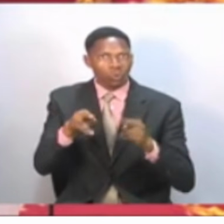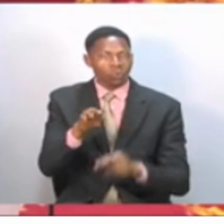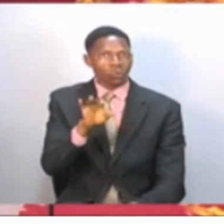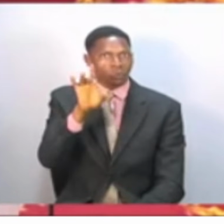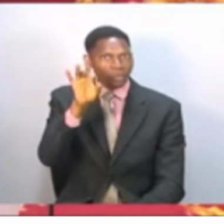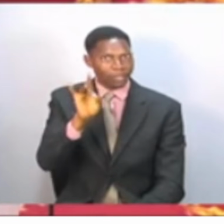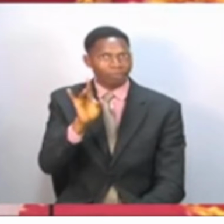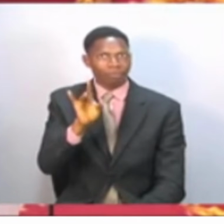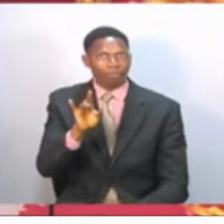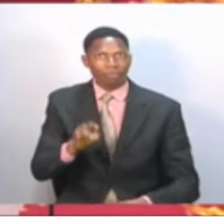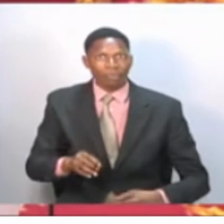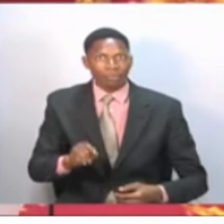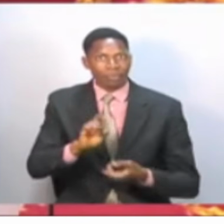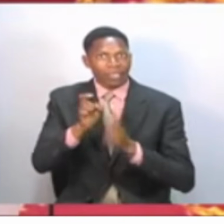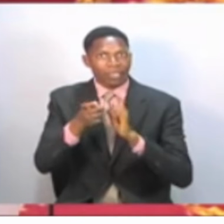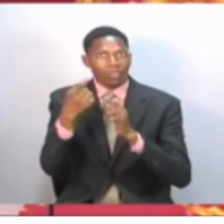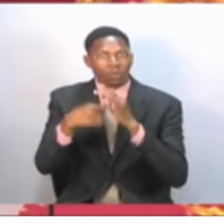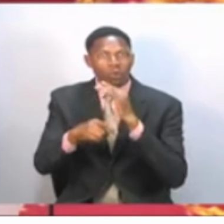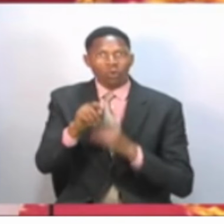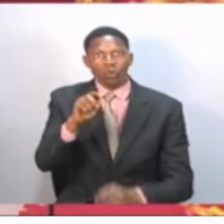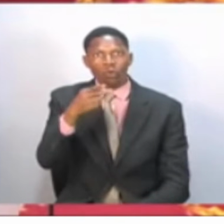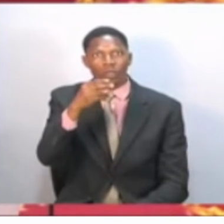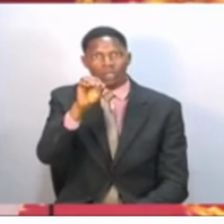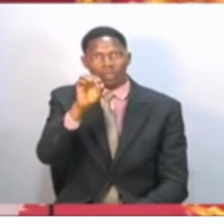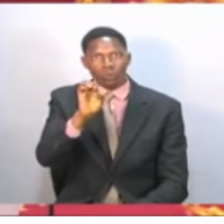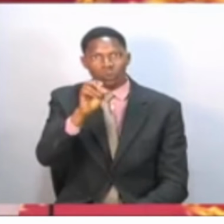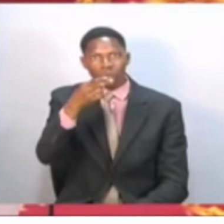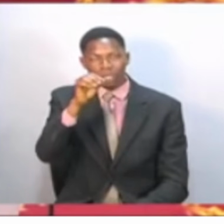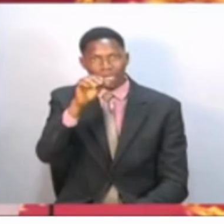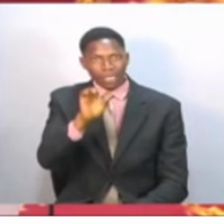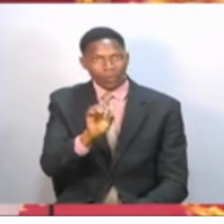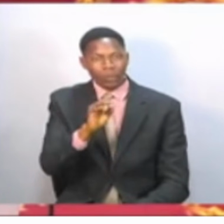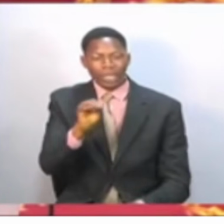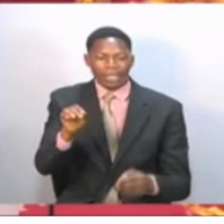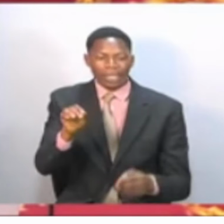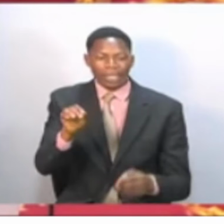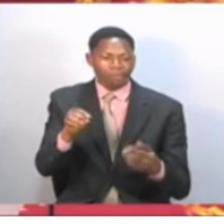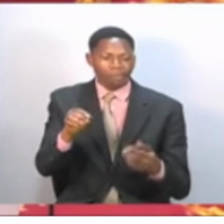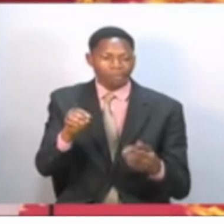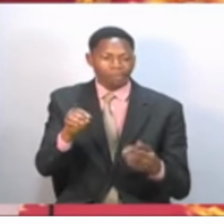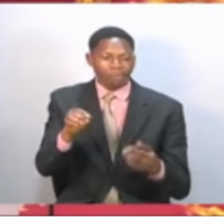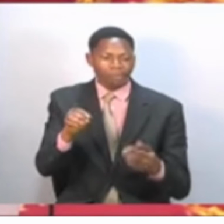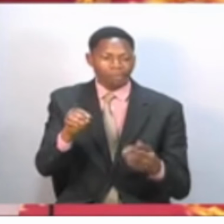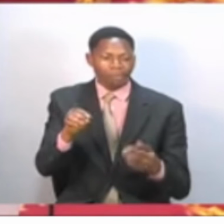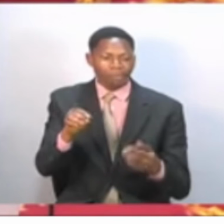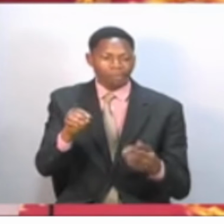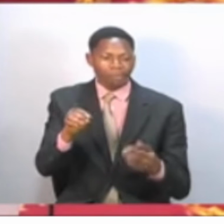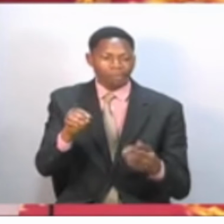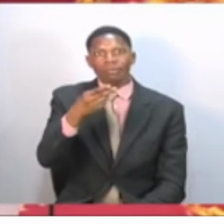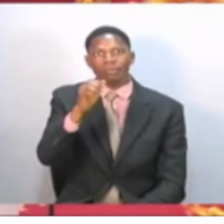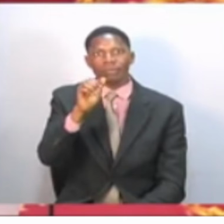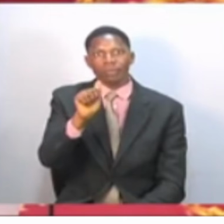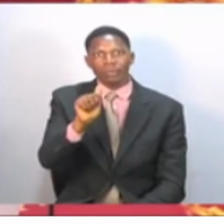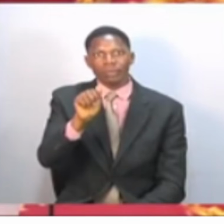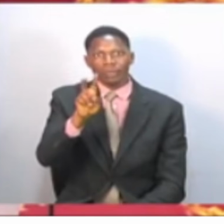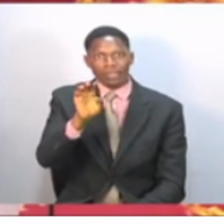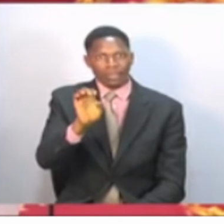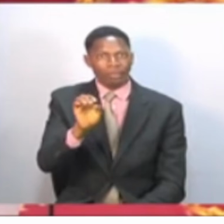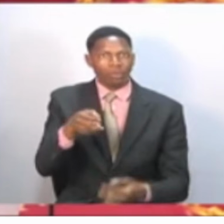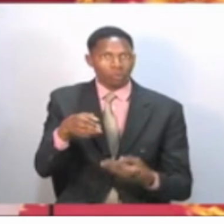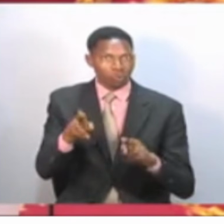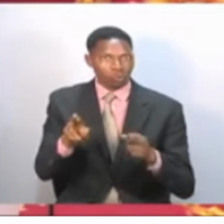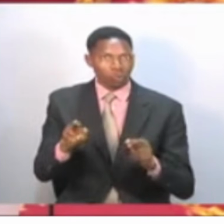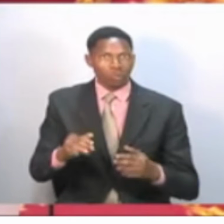Road. Rehabilitation of Hokwe Jasikan and then construction of Have Hokwe Road. Mr. Speaker, globally, it is